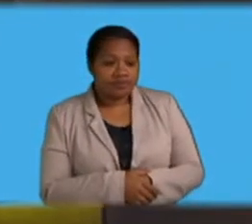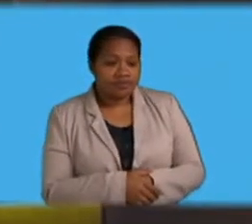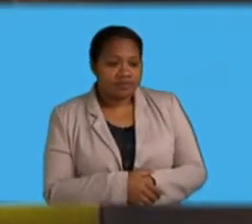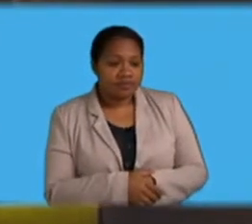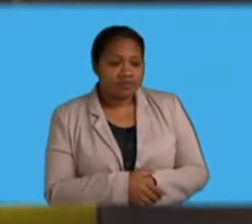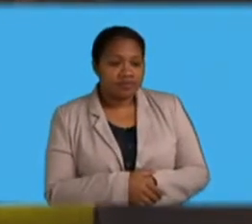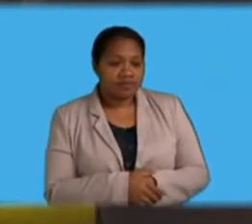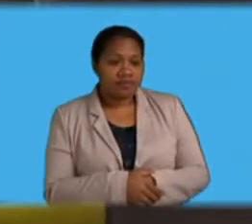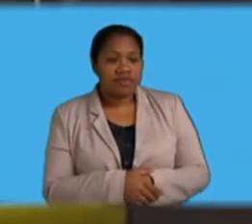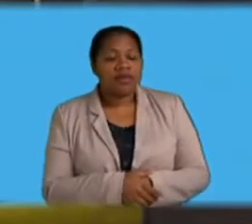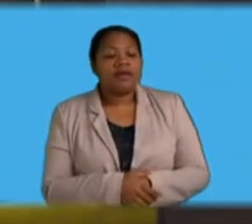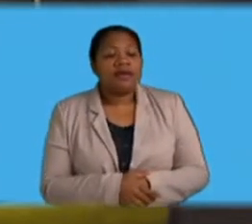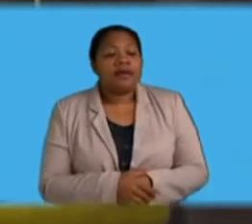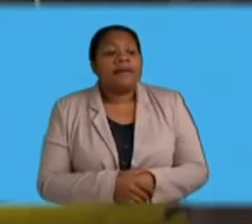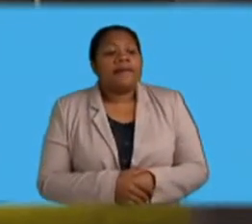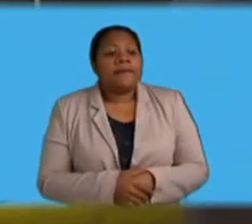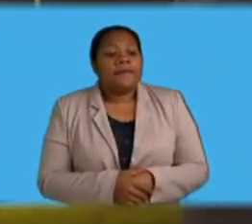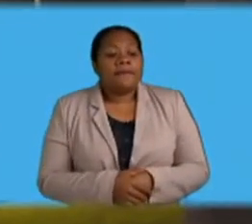Mr. Speaker,